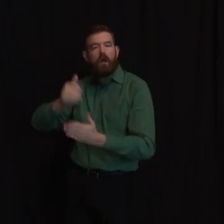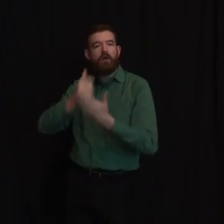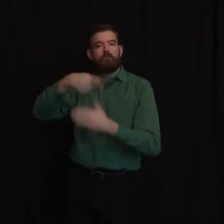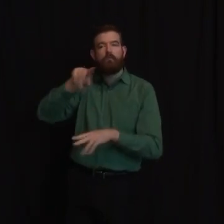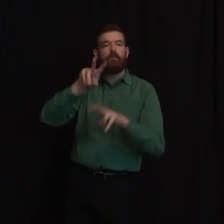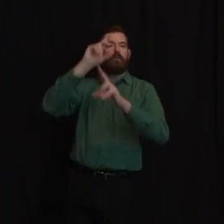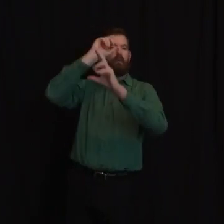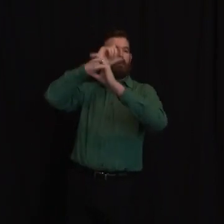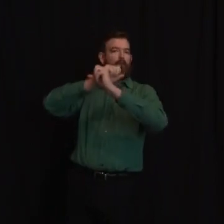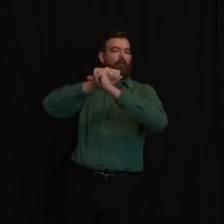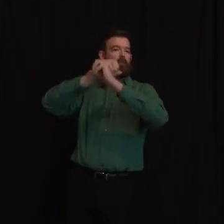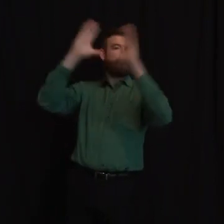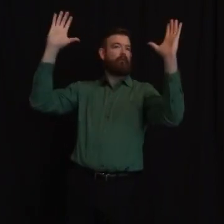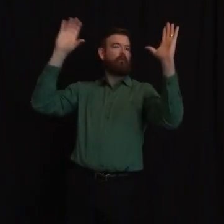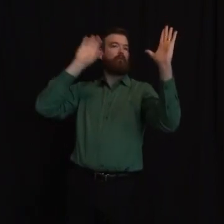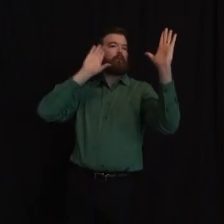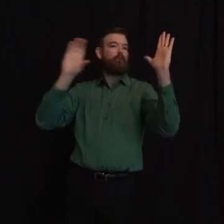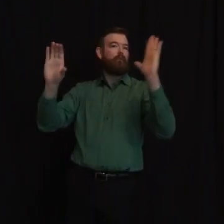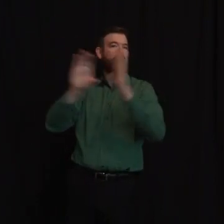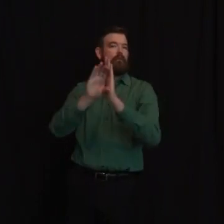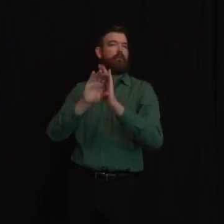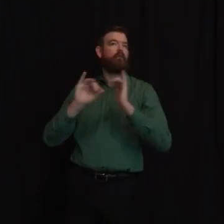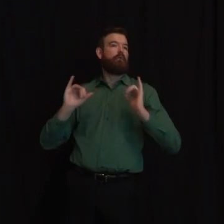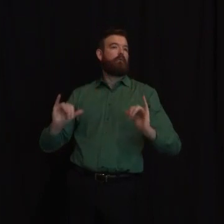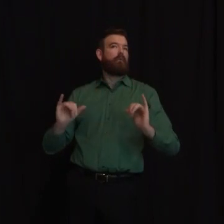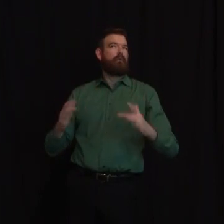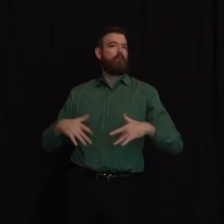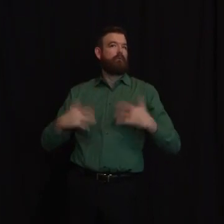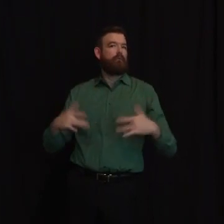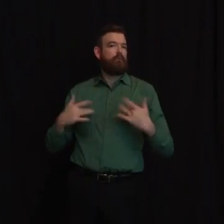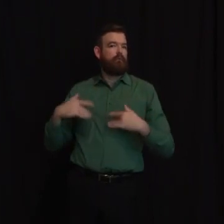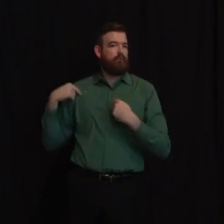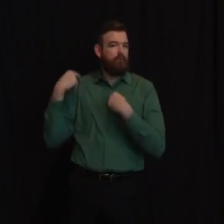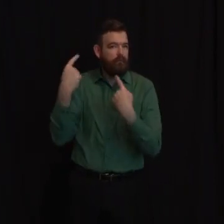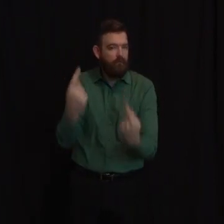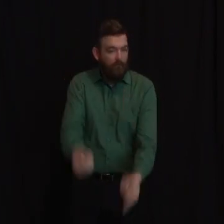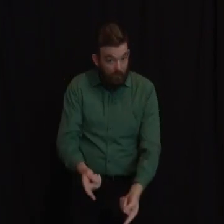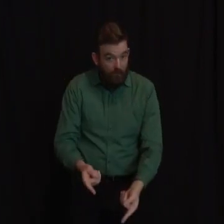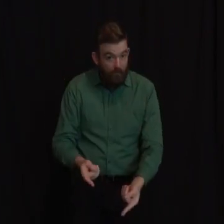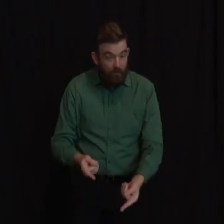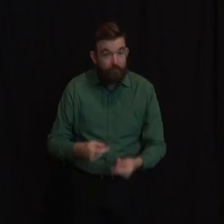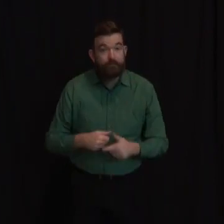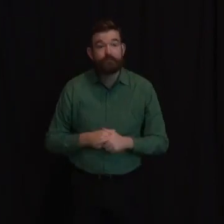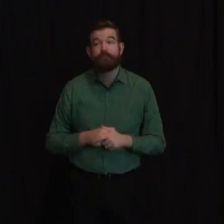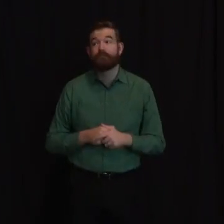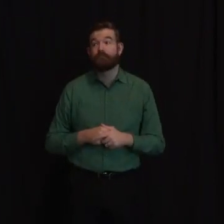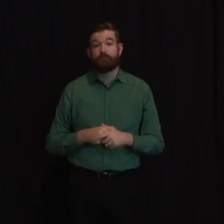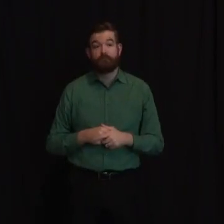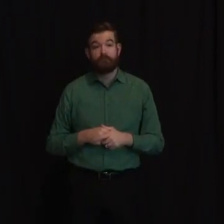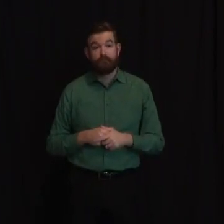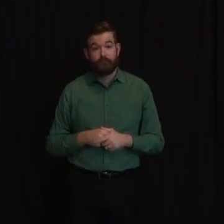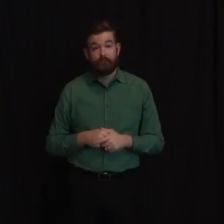and better context. So first up, here we go. Here are the raw numbers. Today we're